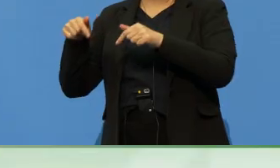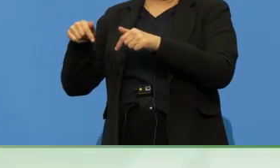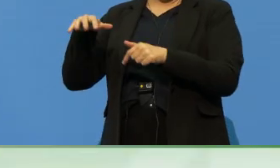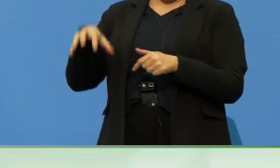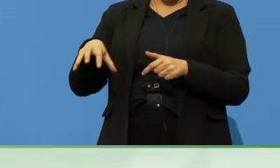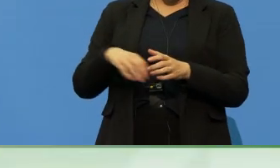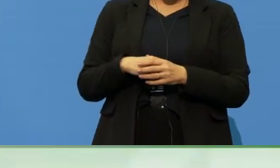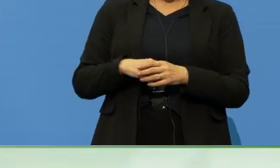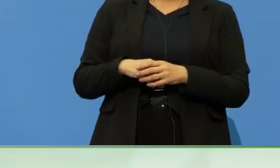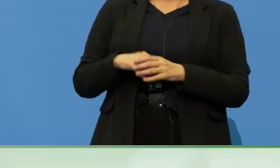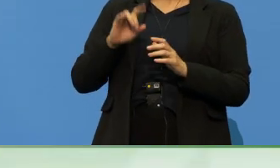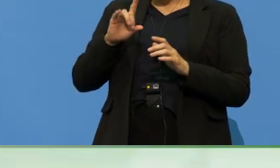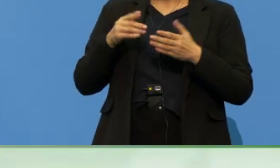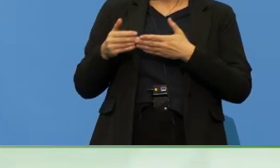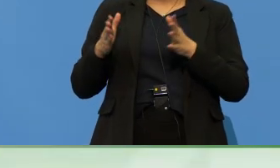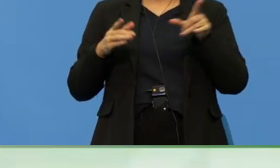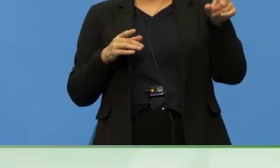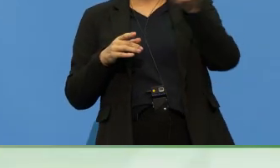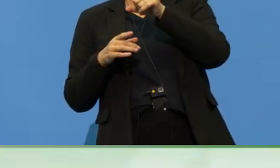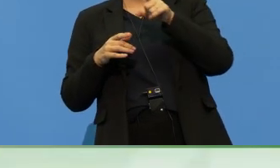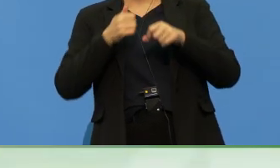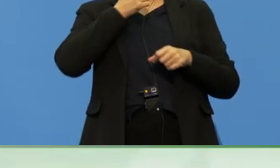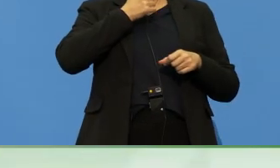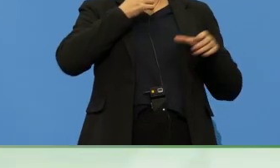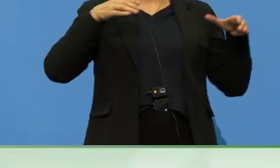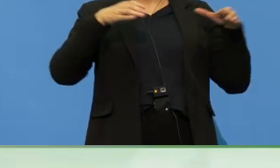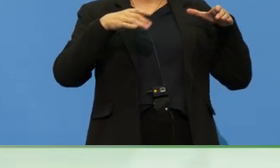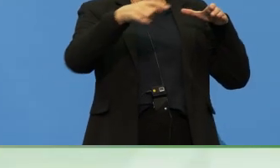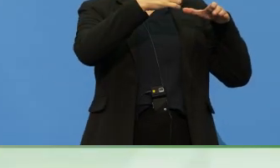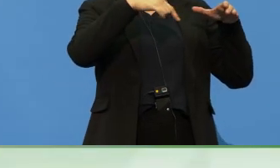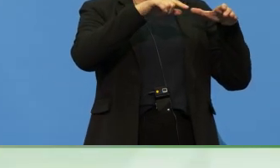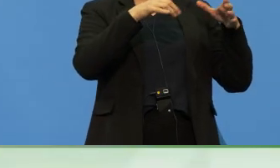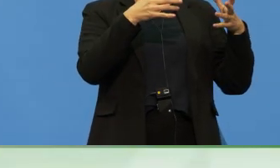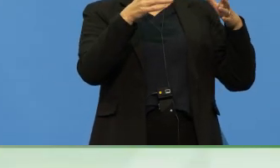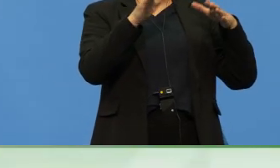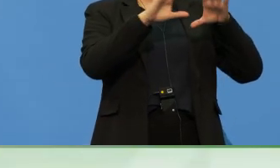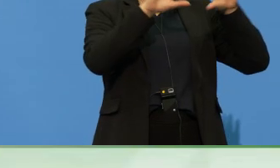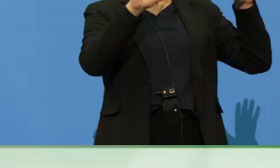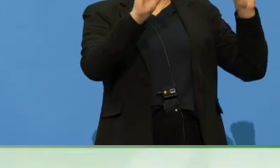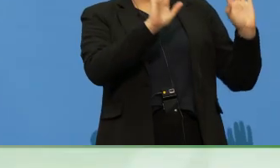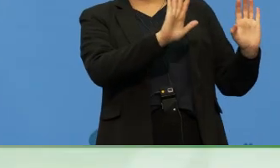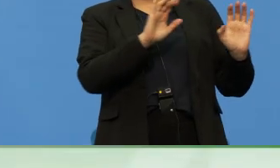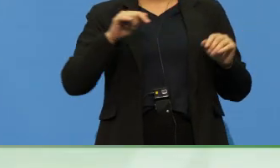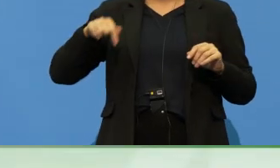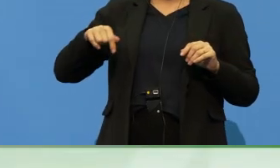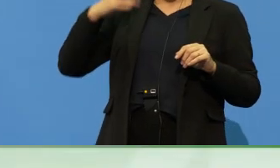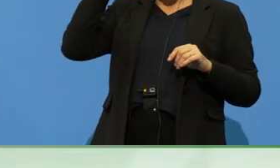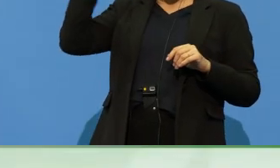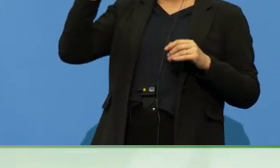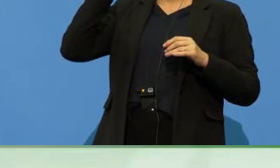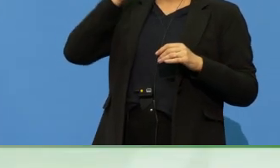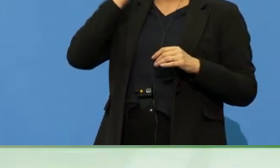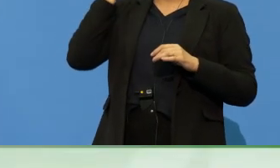for a private company, because as you understood, this is a request of the state of France, so it will be mainly